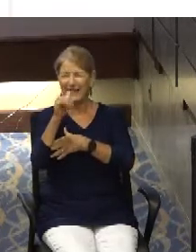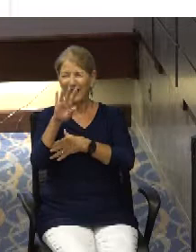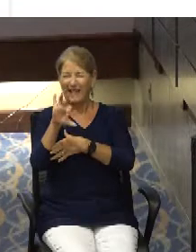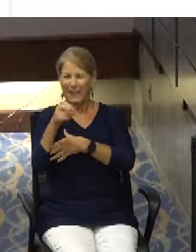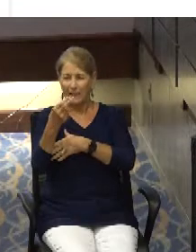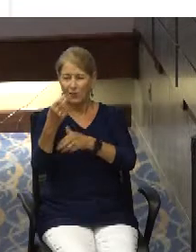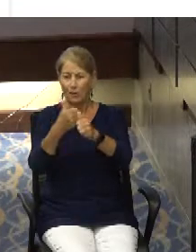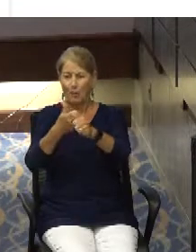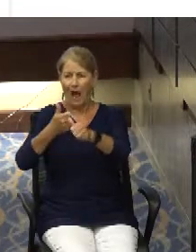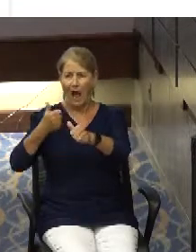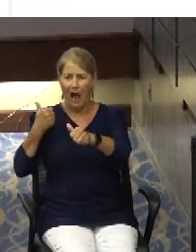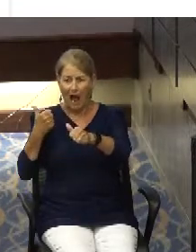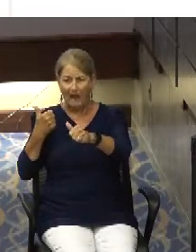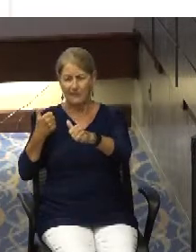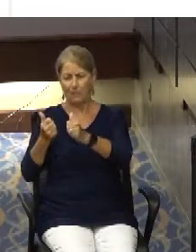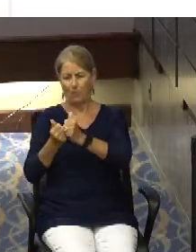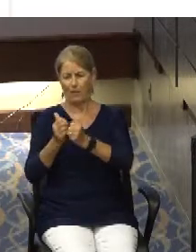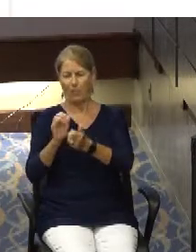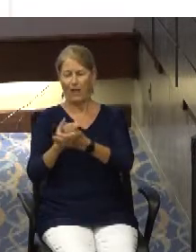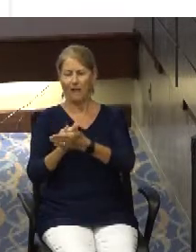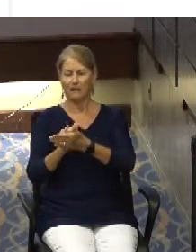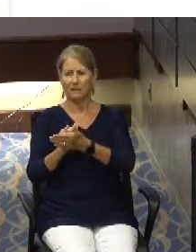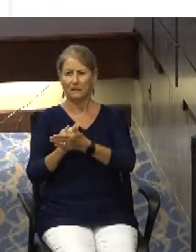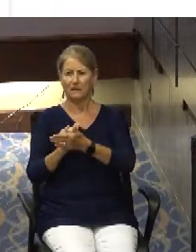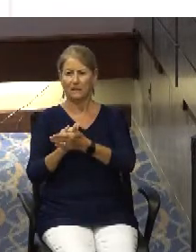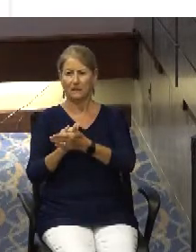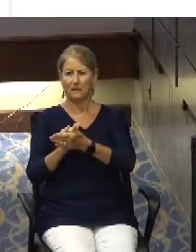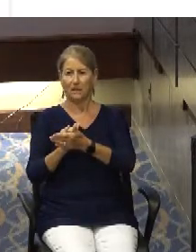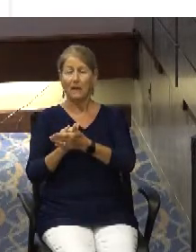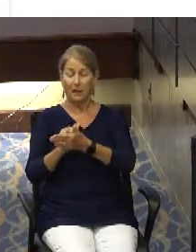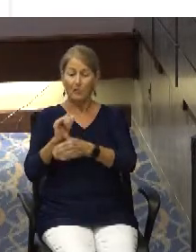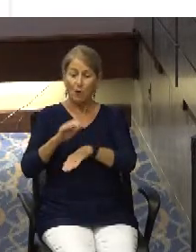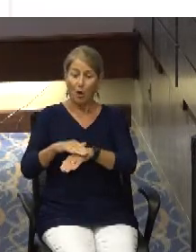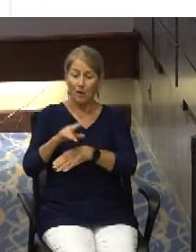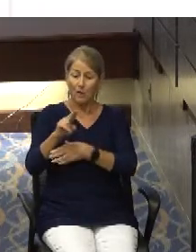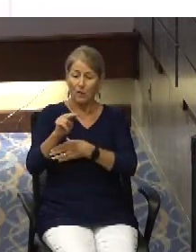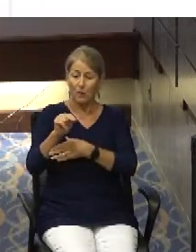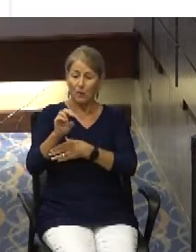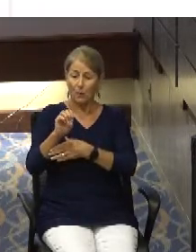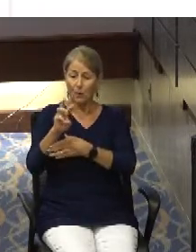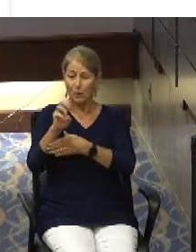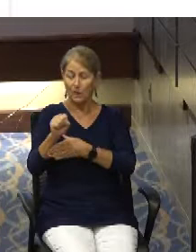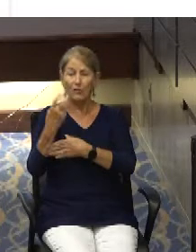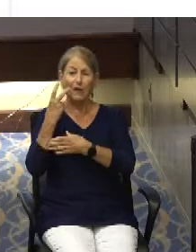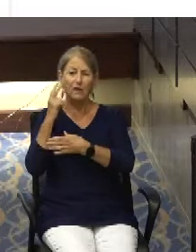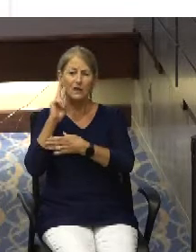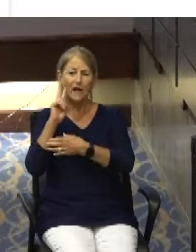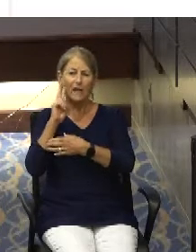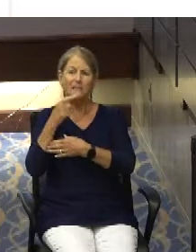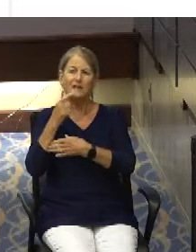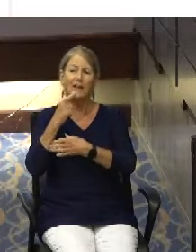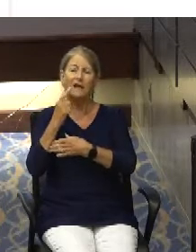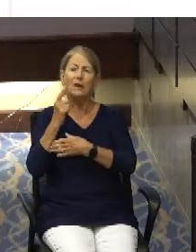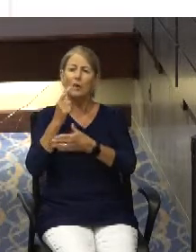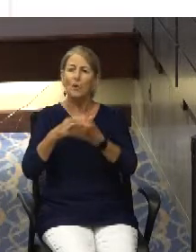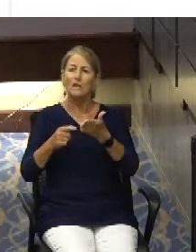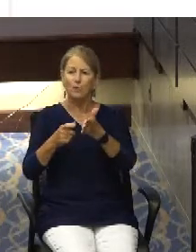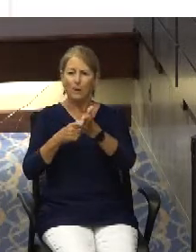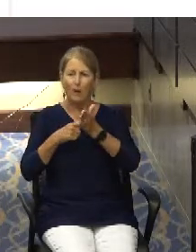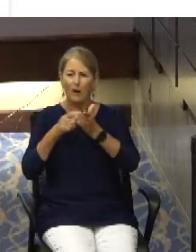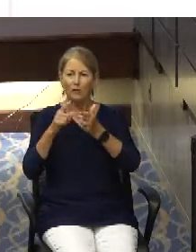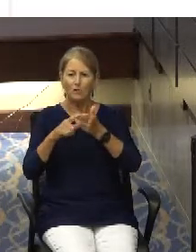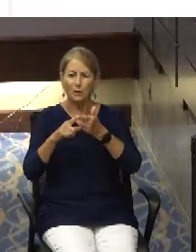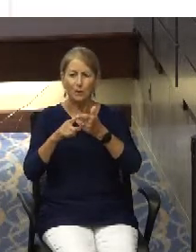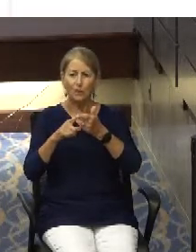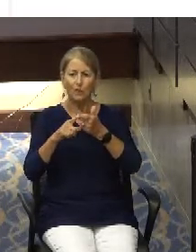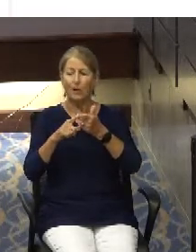behind in that regard, and I was on the news the other day, and they asked, what's it going to take to get us out of the drought? It's 15